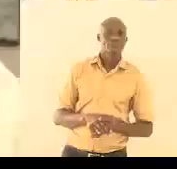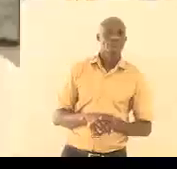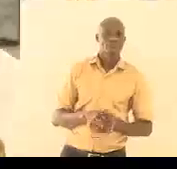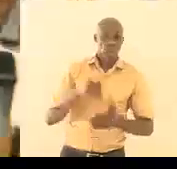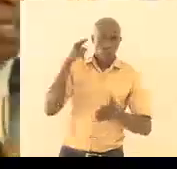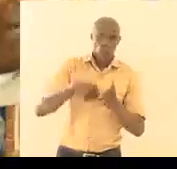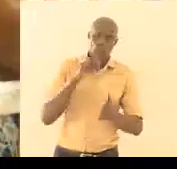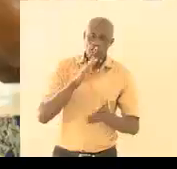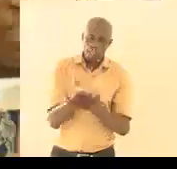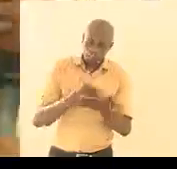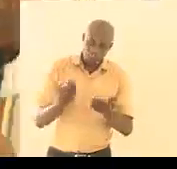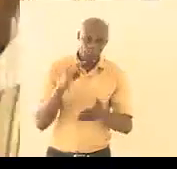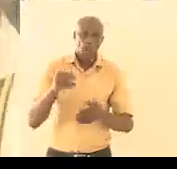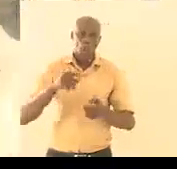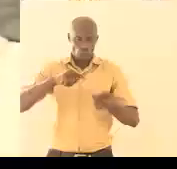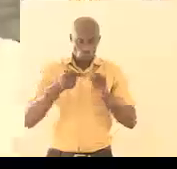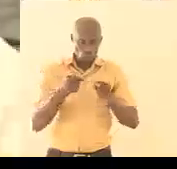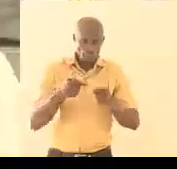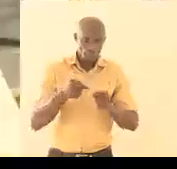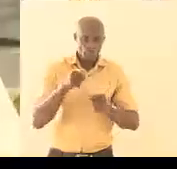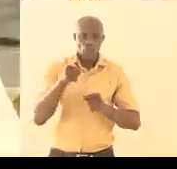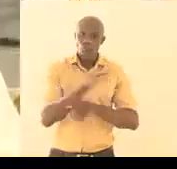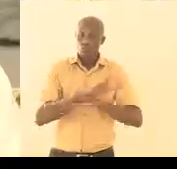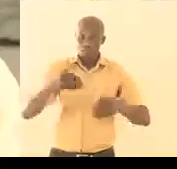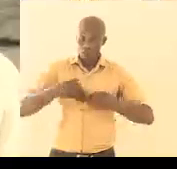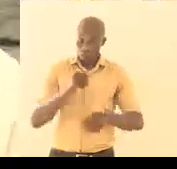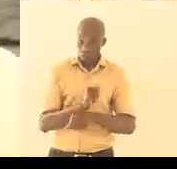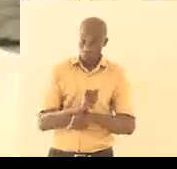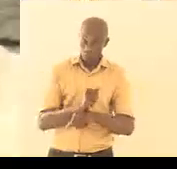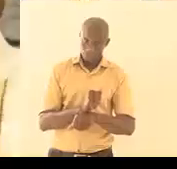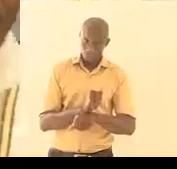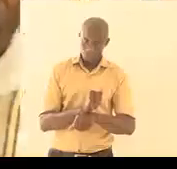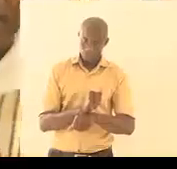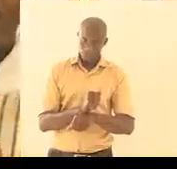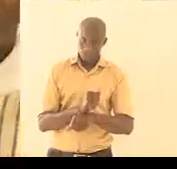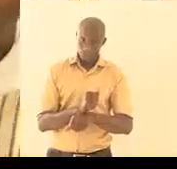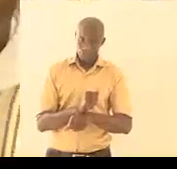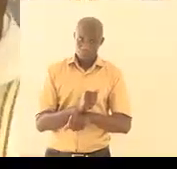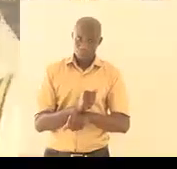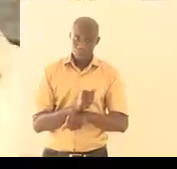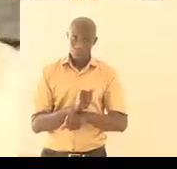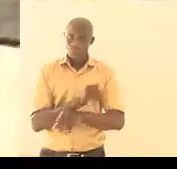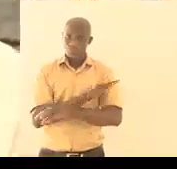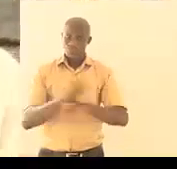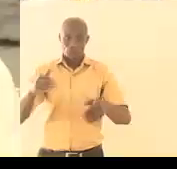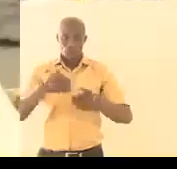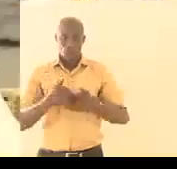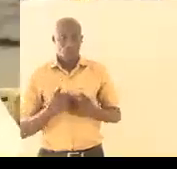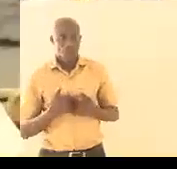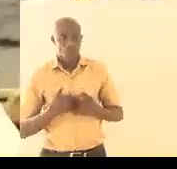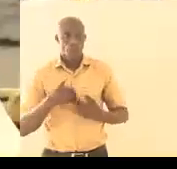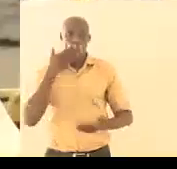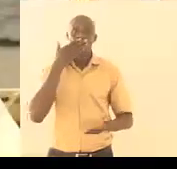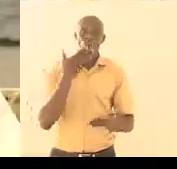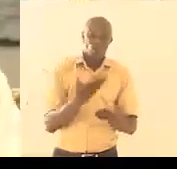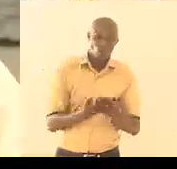What are elements of woundedness in you? You have no job? Well, that's one. You don't have a good enough job for